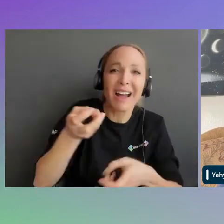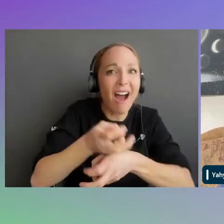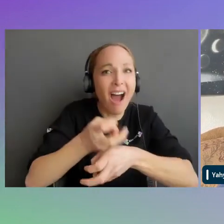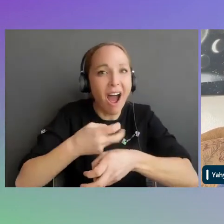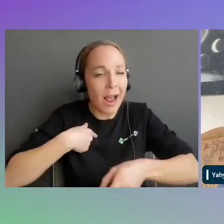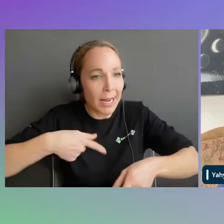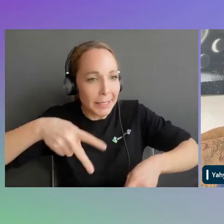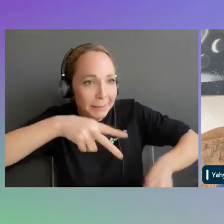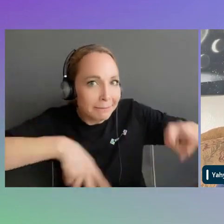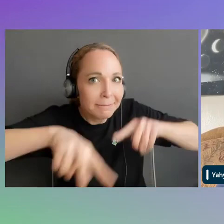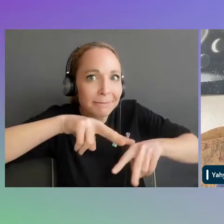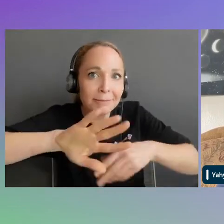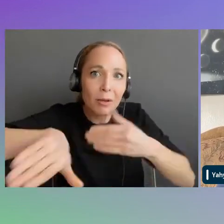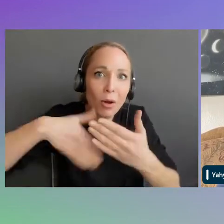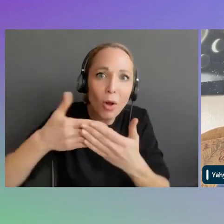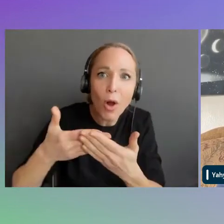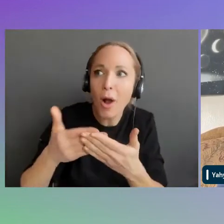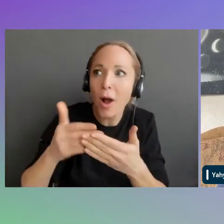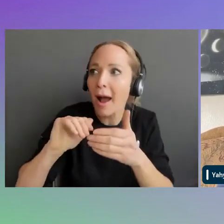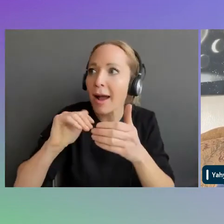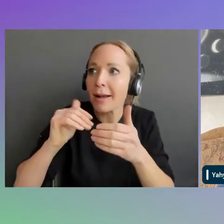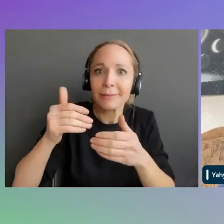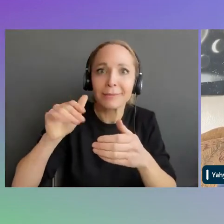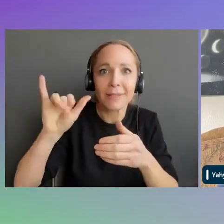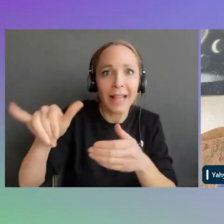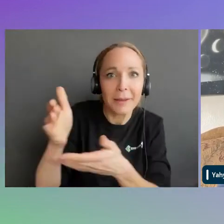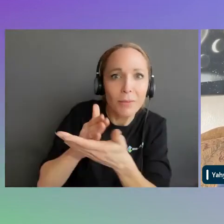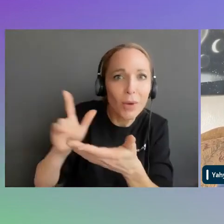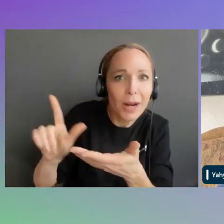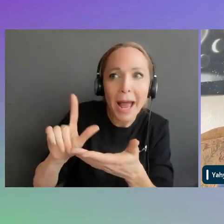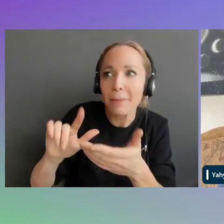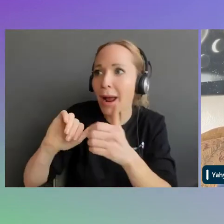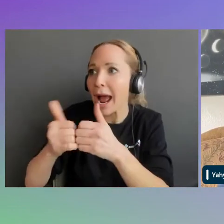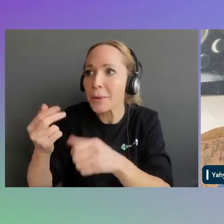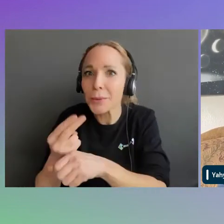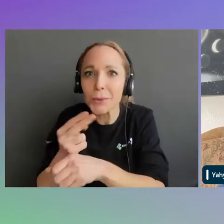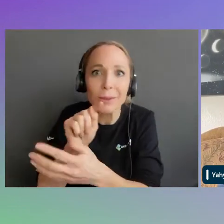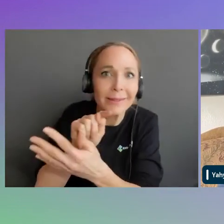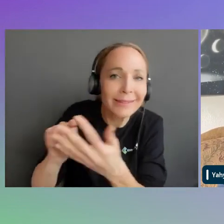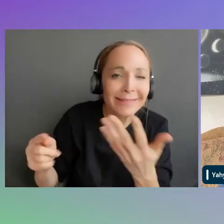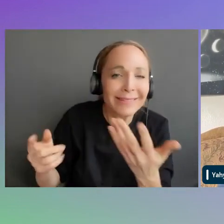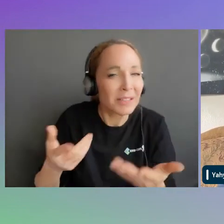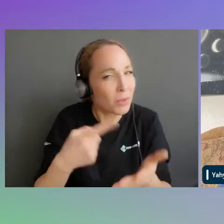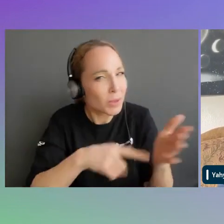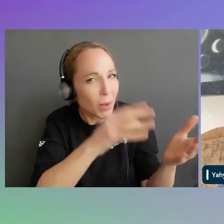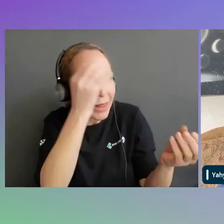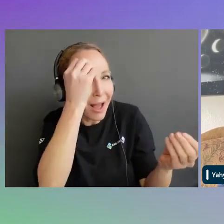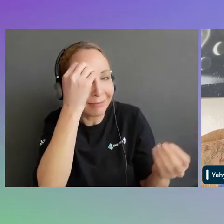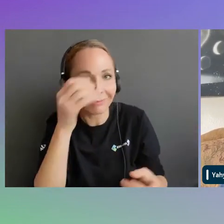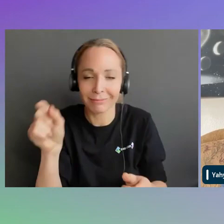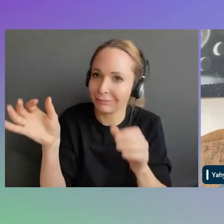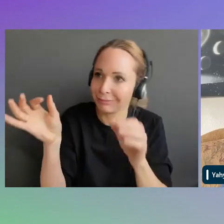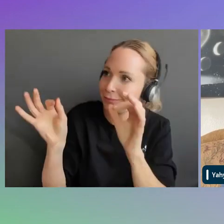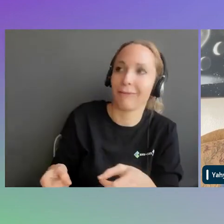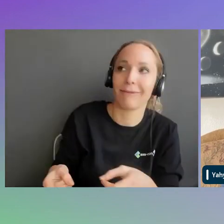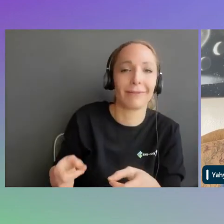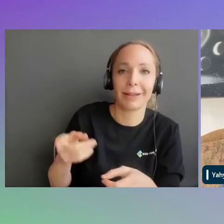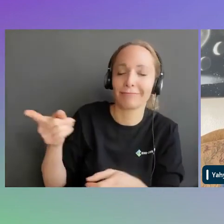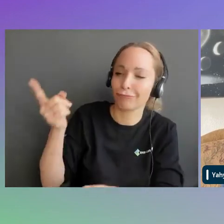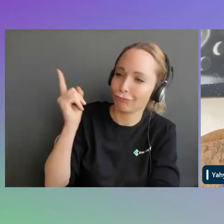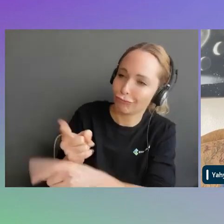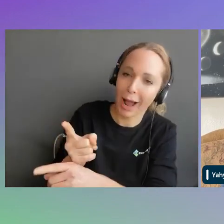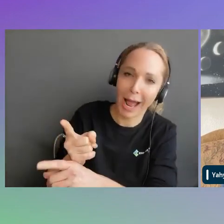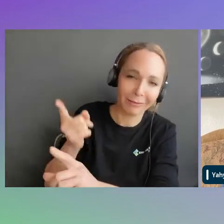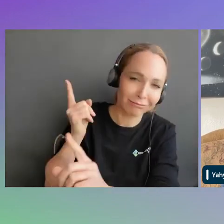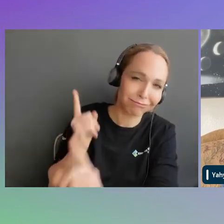component libraries. So what are your thoughts on that? Yeah, absolutely. I think you hit the nail on the head, right? A lot of people